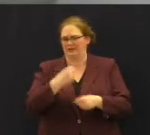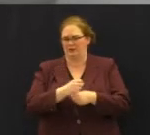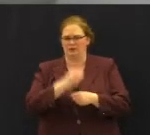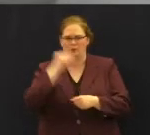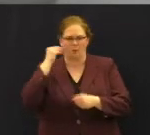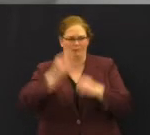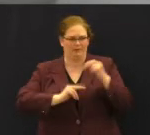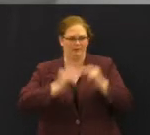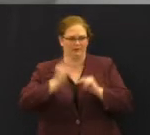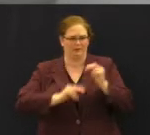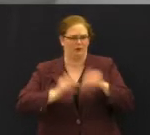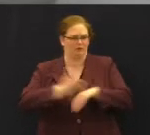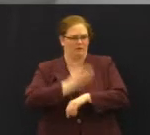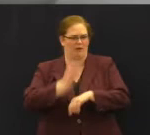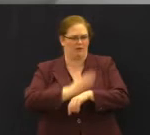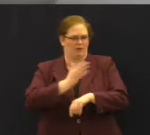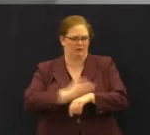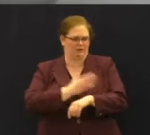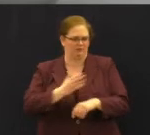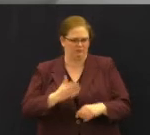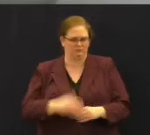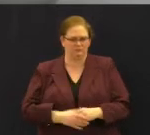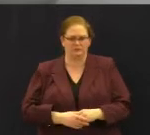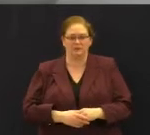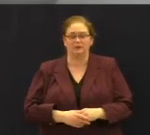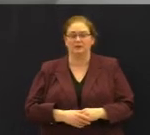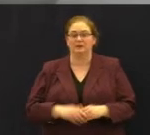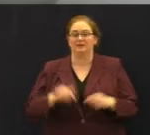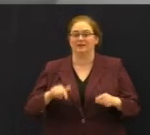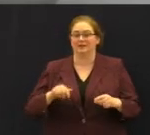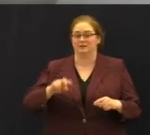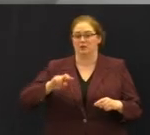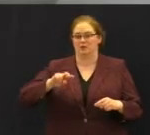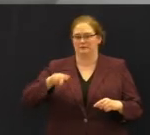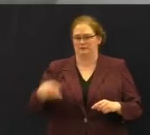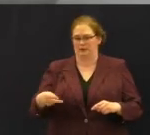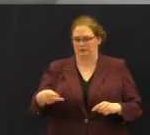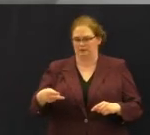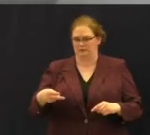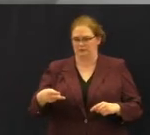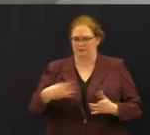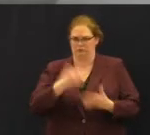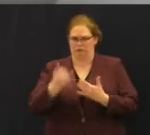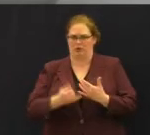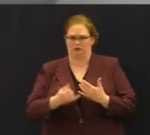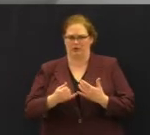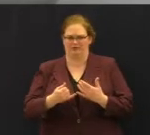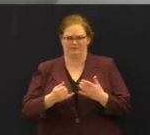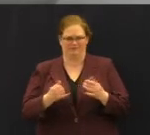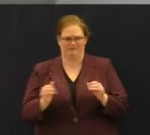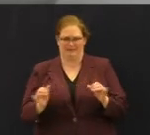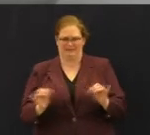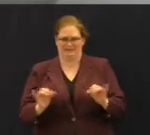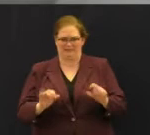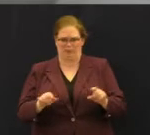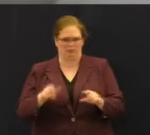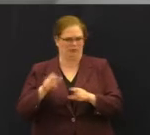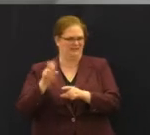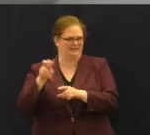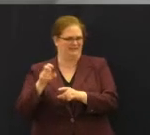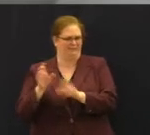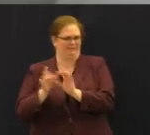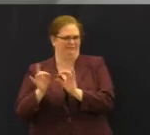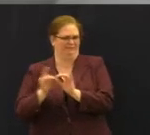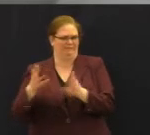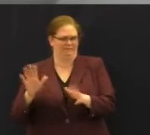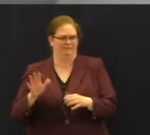and remodeling restoration. This is our second project that's similar. Like Steve